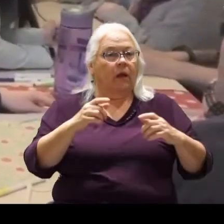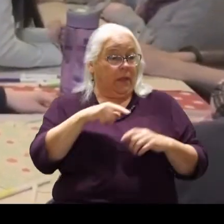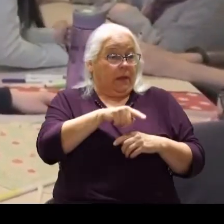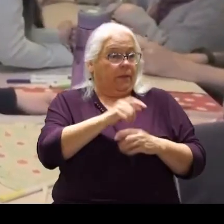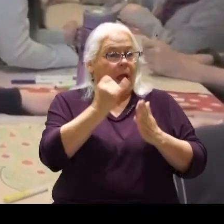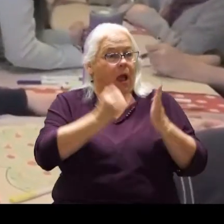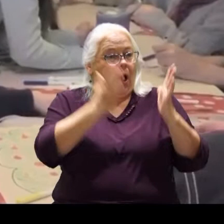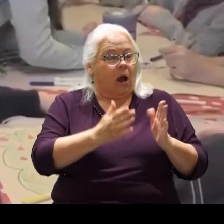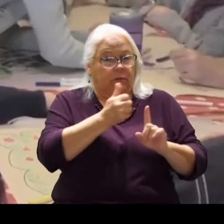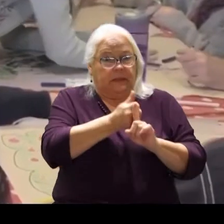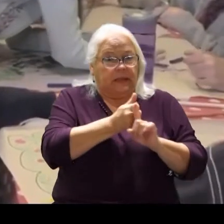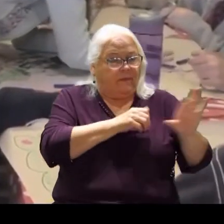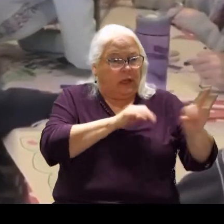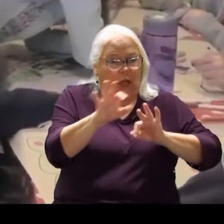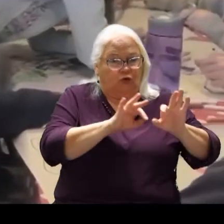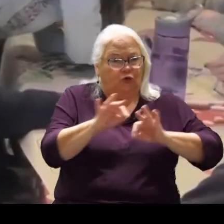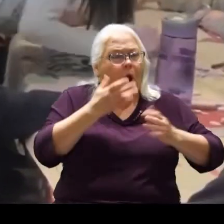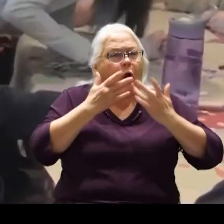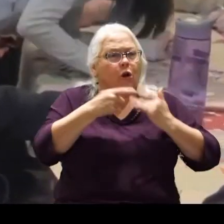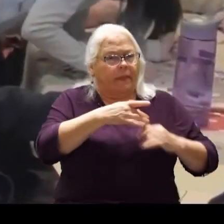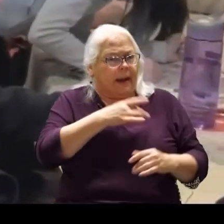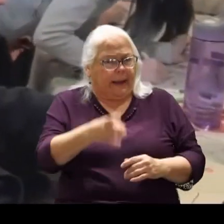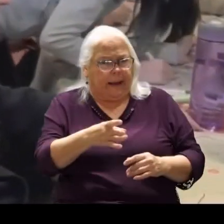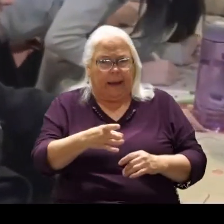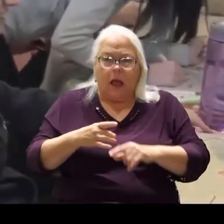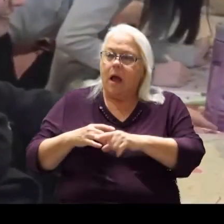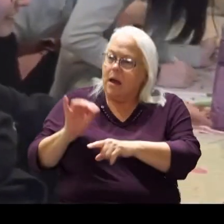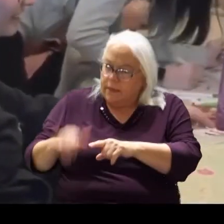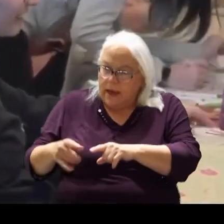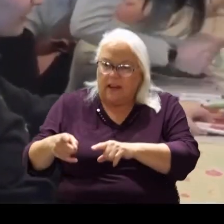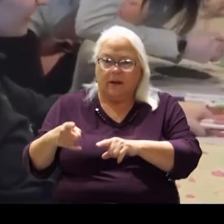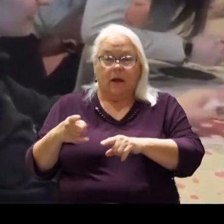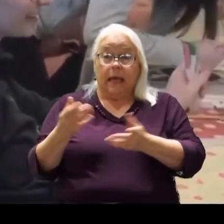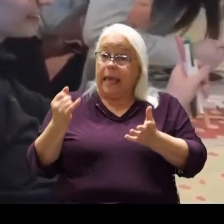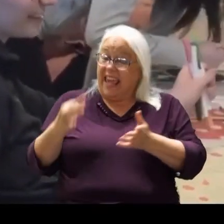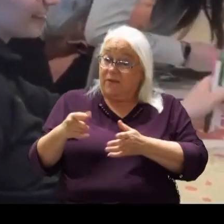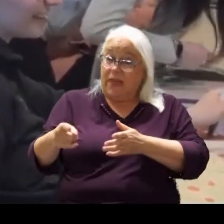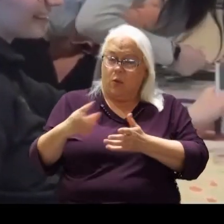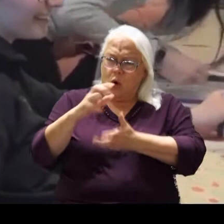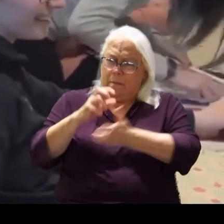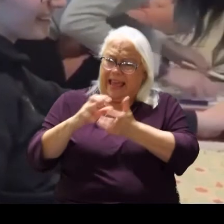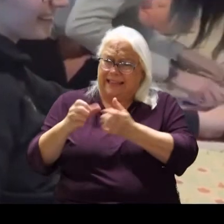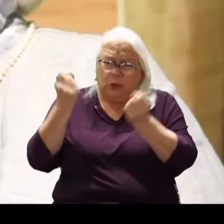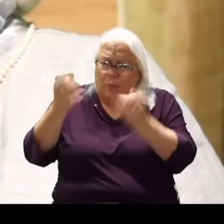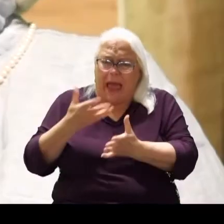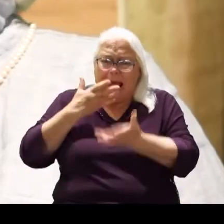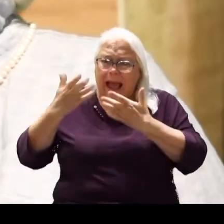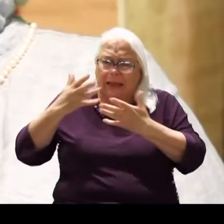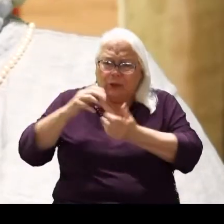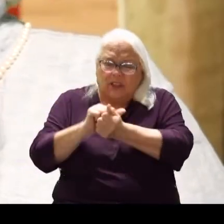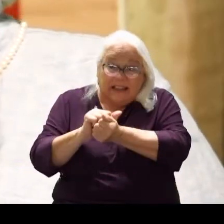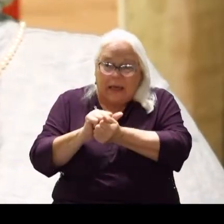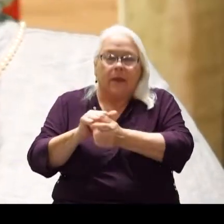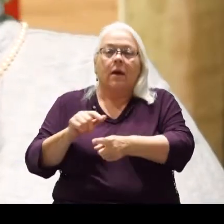I found was having a color wheel enabled the artist to choose image or colors that